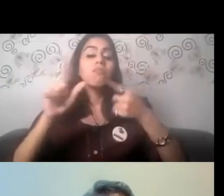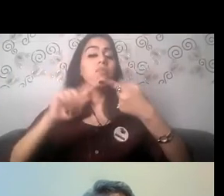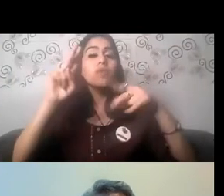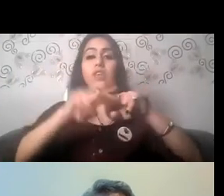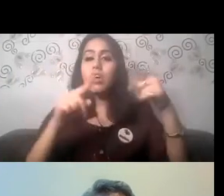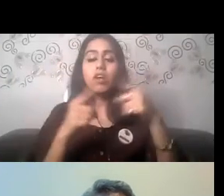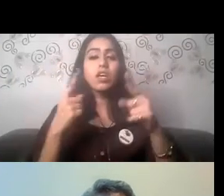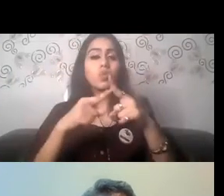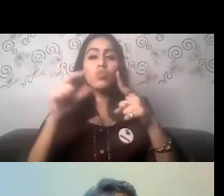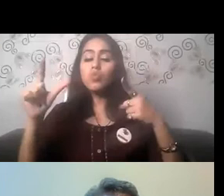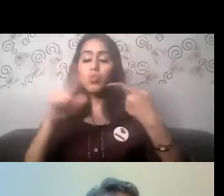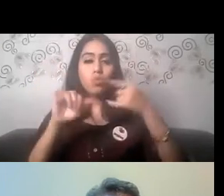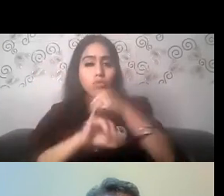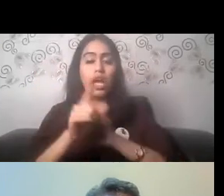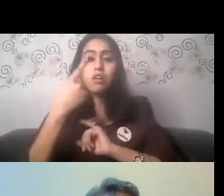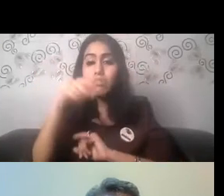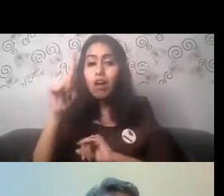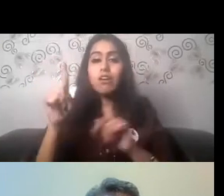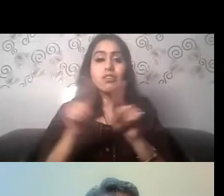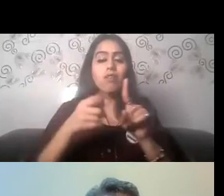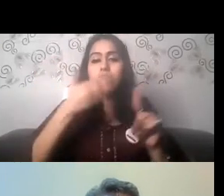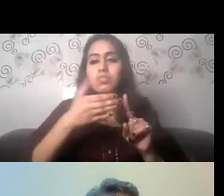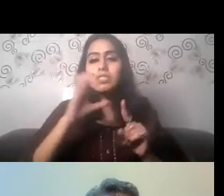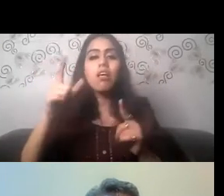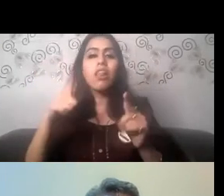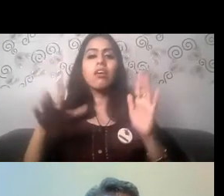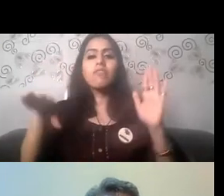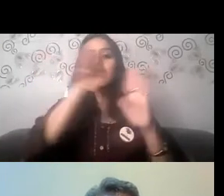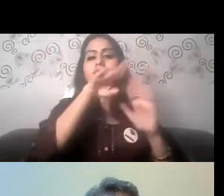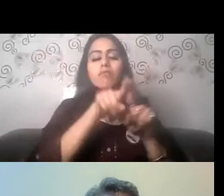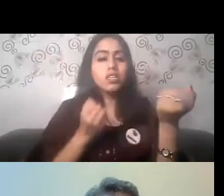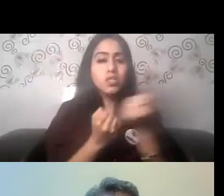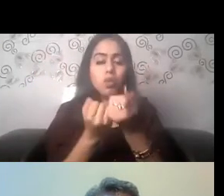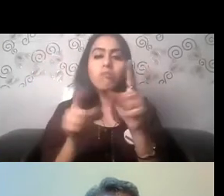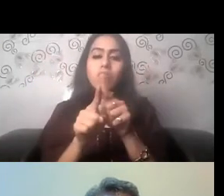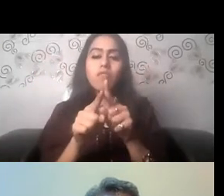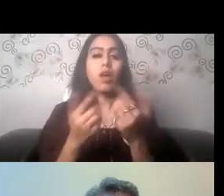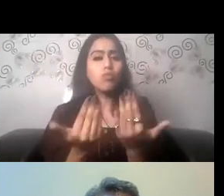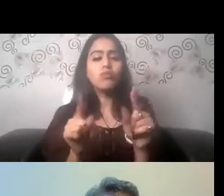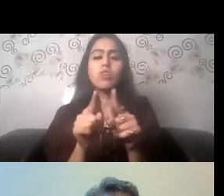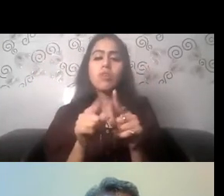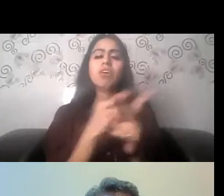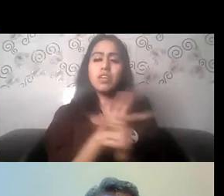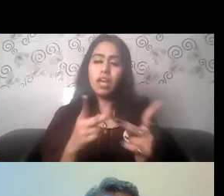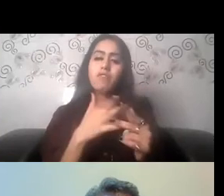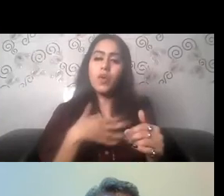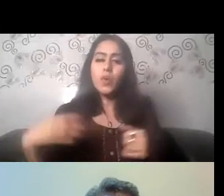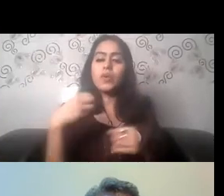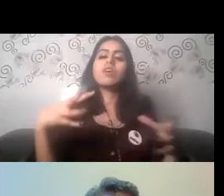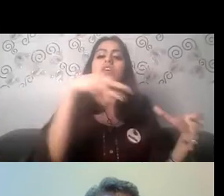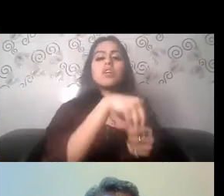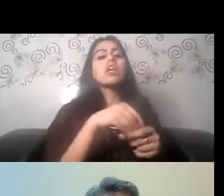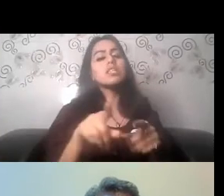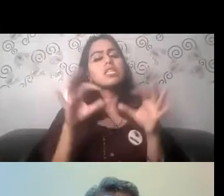the right training, the right C-level support, the right capabilities, etc. within organizations. And there's a